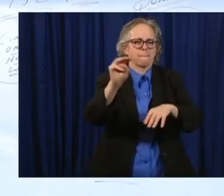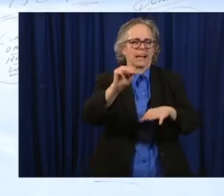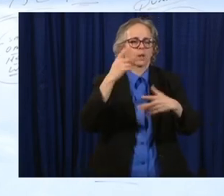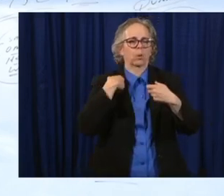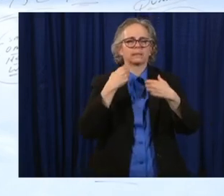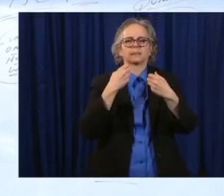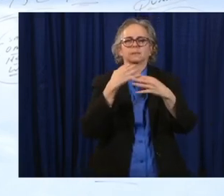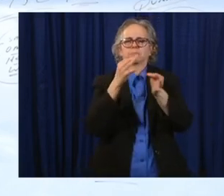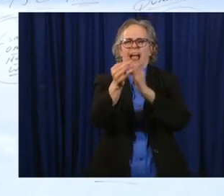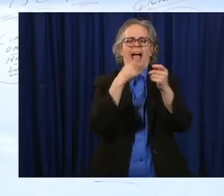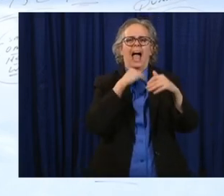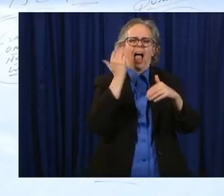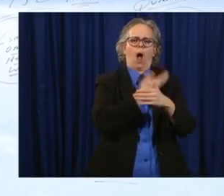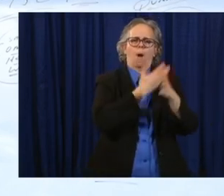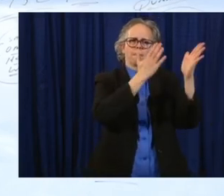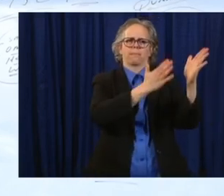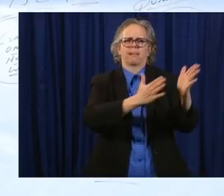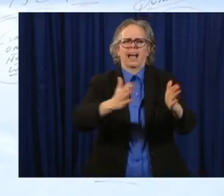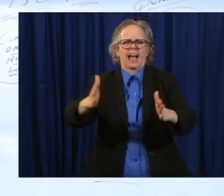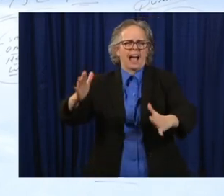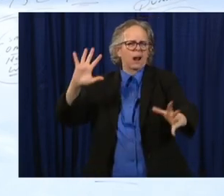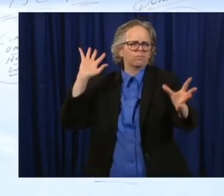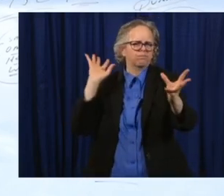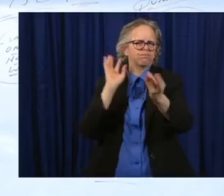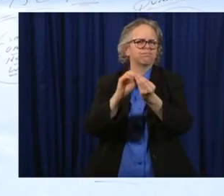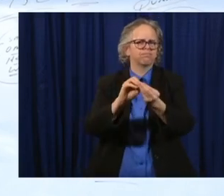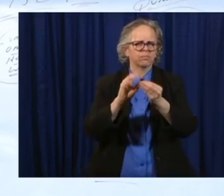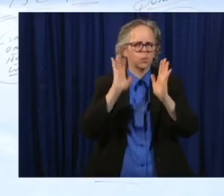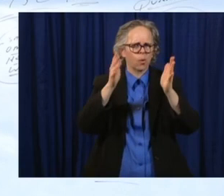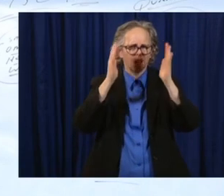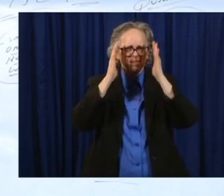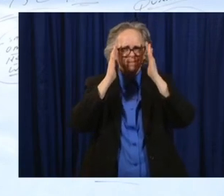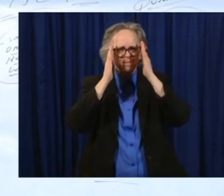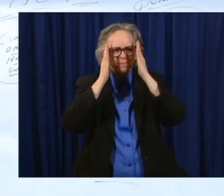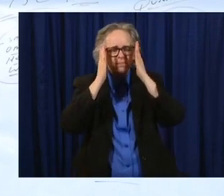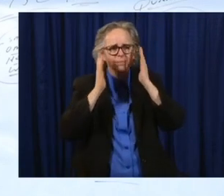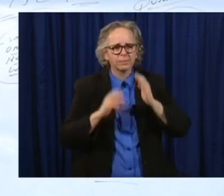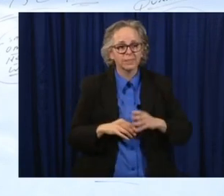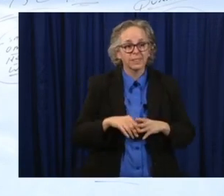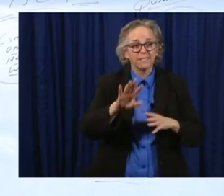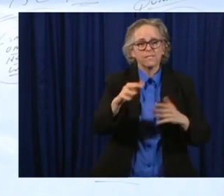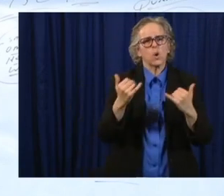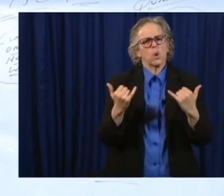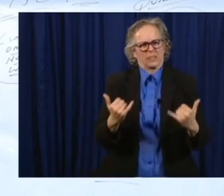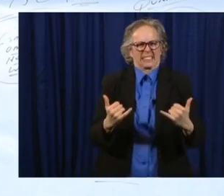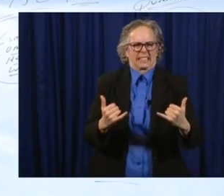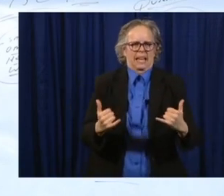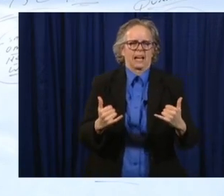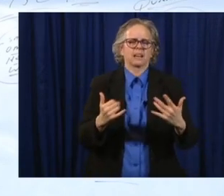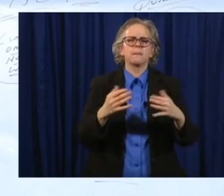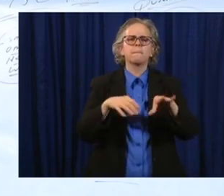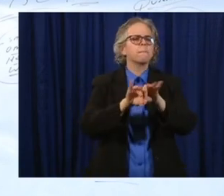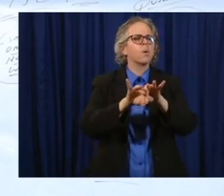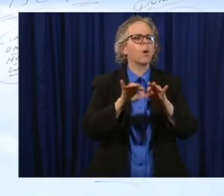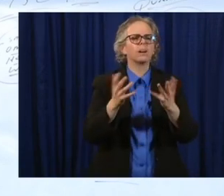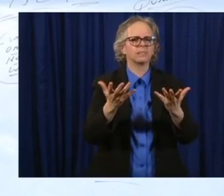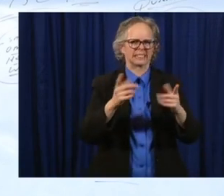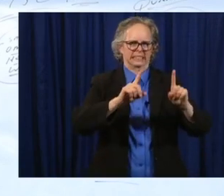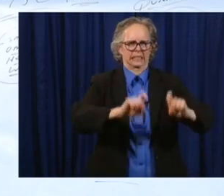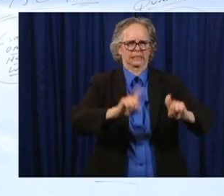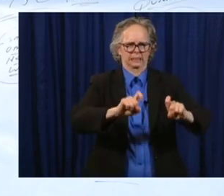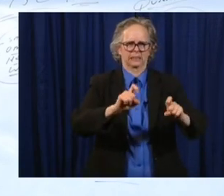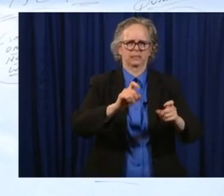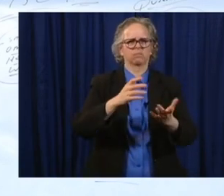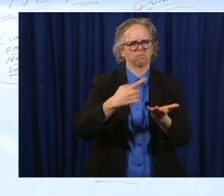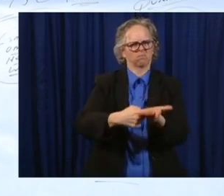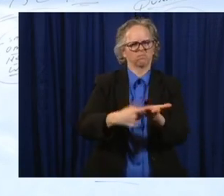to do. I thought it was important to be able to talk today about the testing because the testing is a component